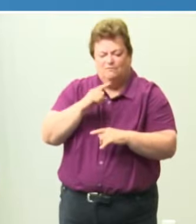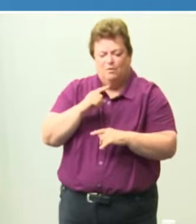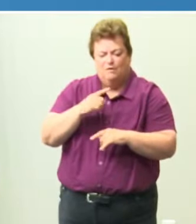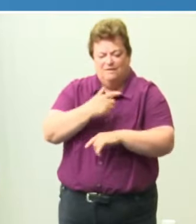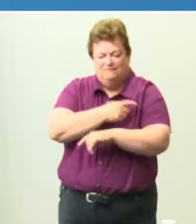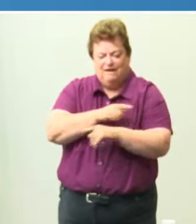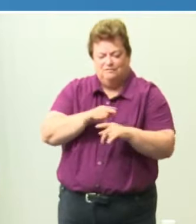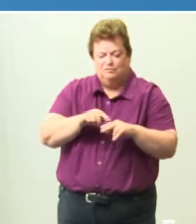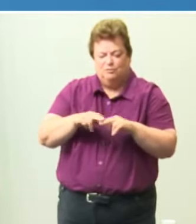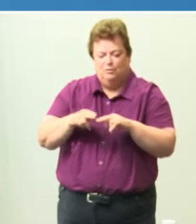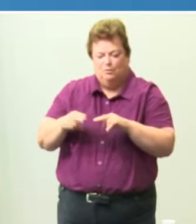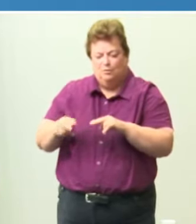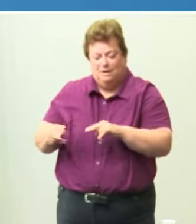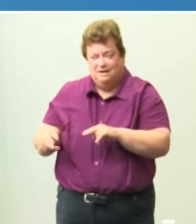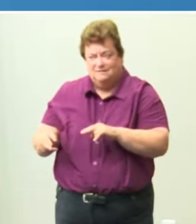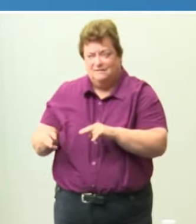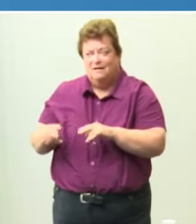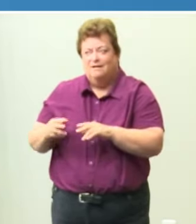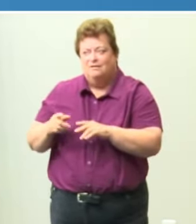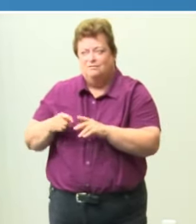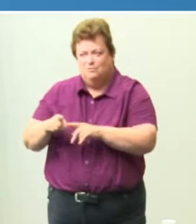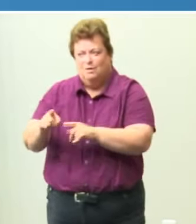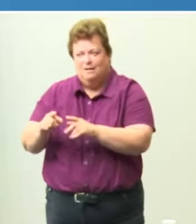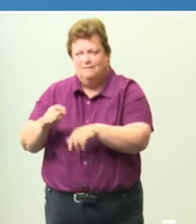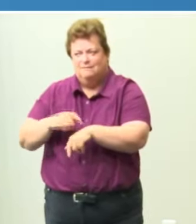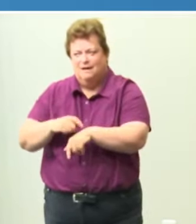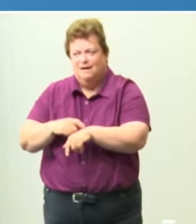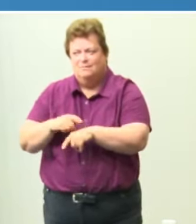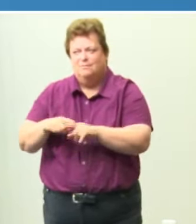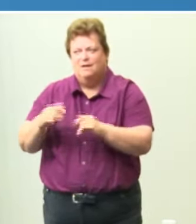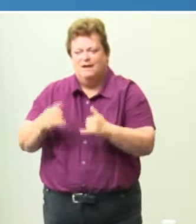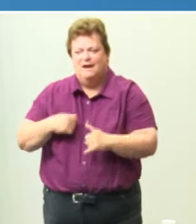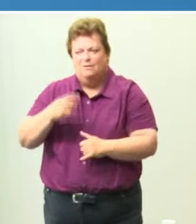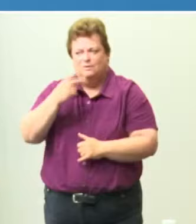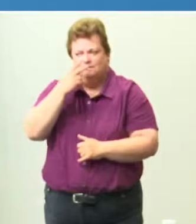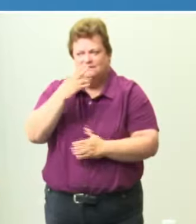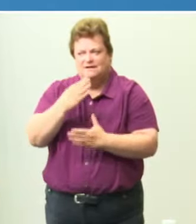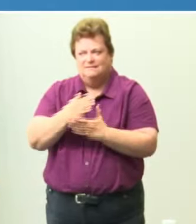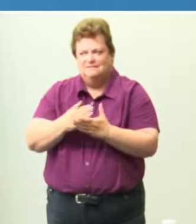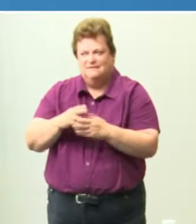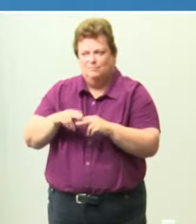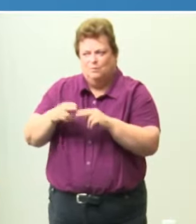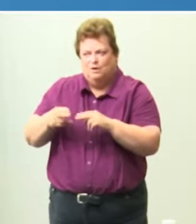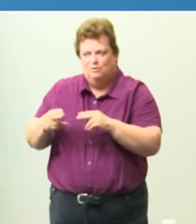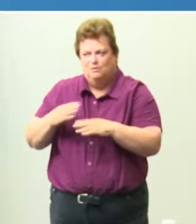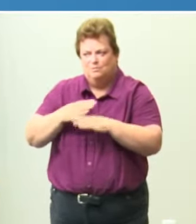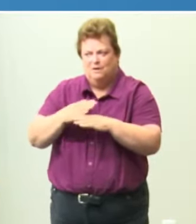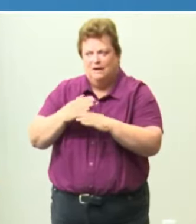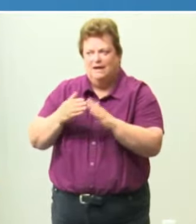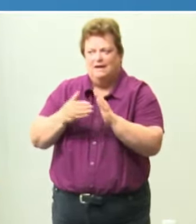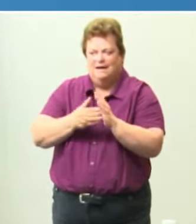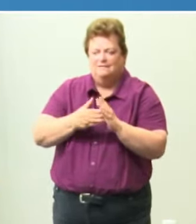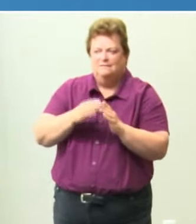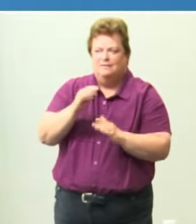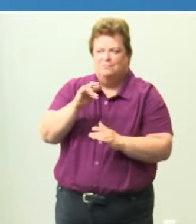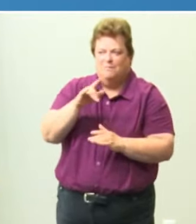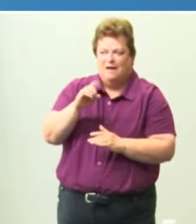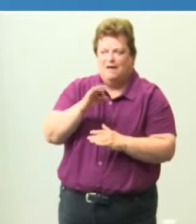and with the Delta variant, public health experts are starting to see some reduced protection against mild and moderate